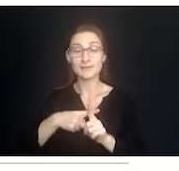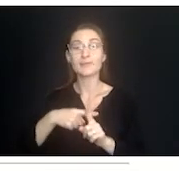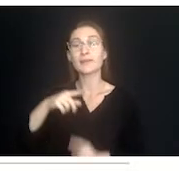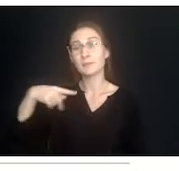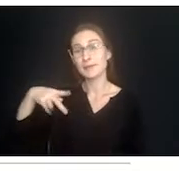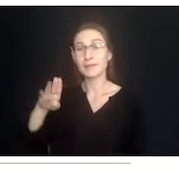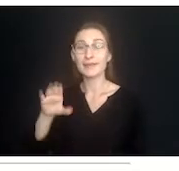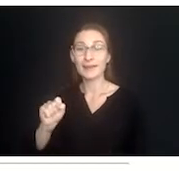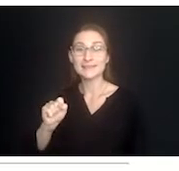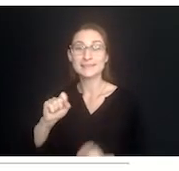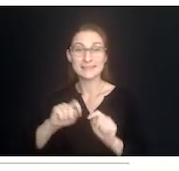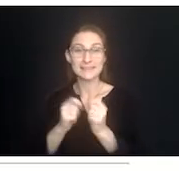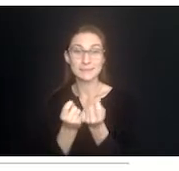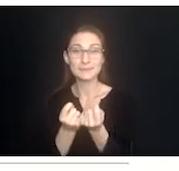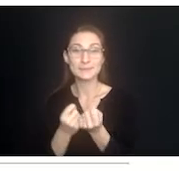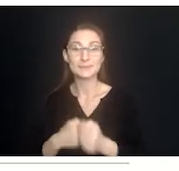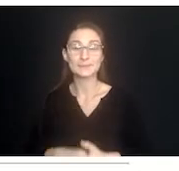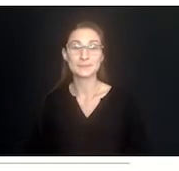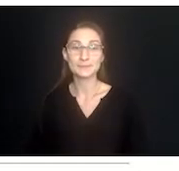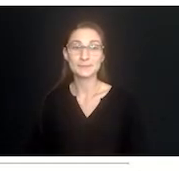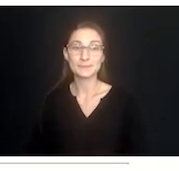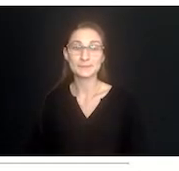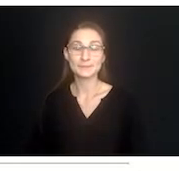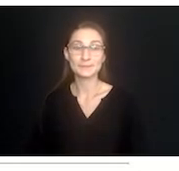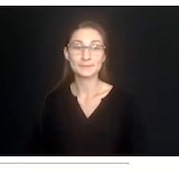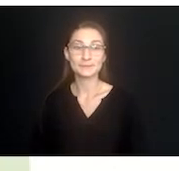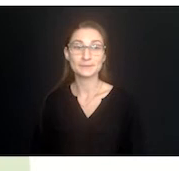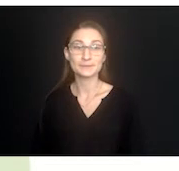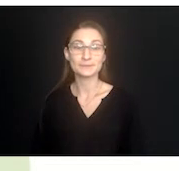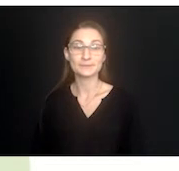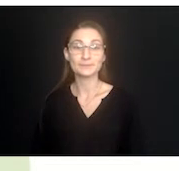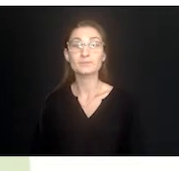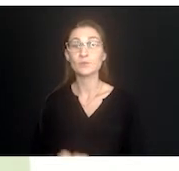be the positive behavior support team.